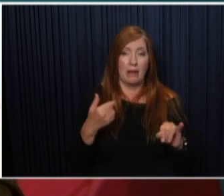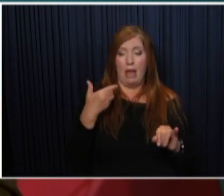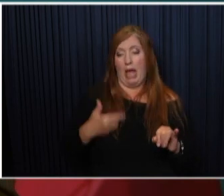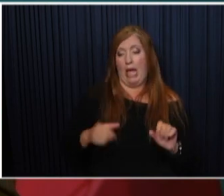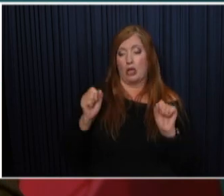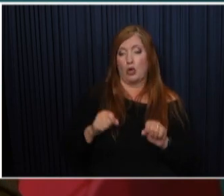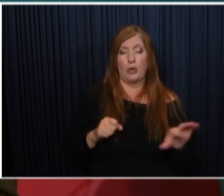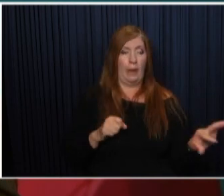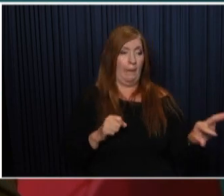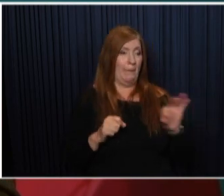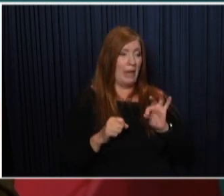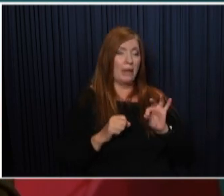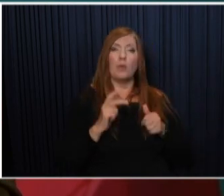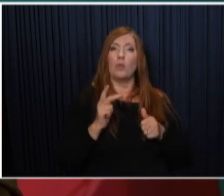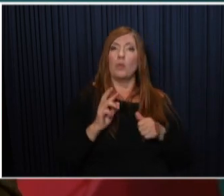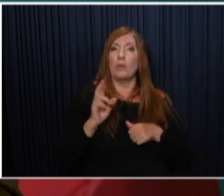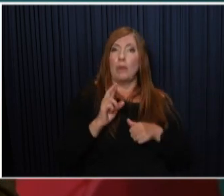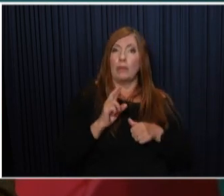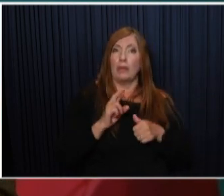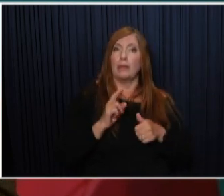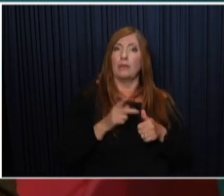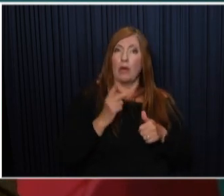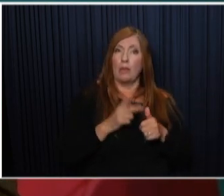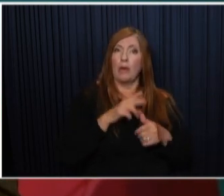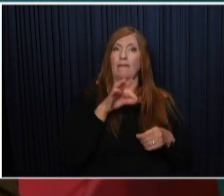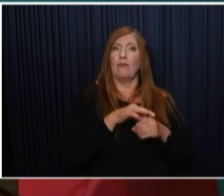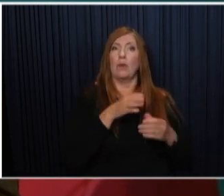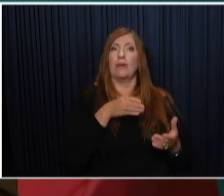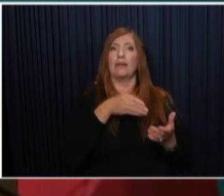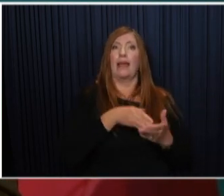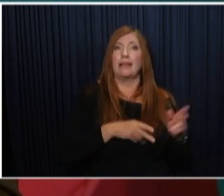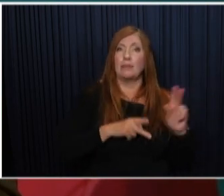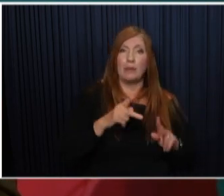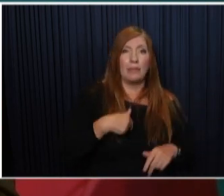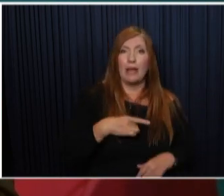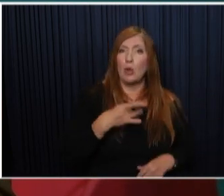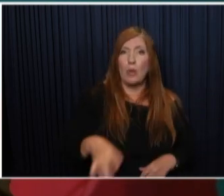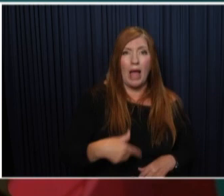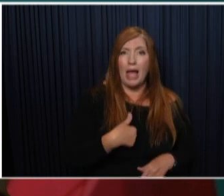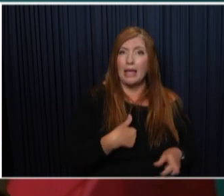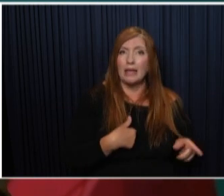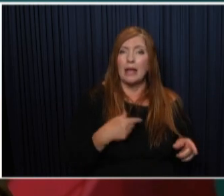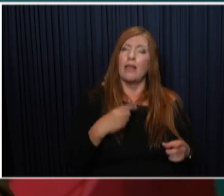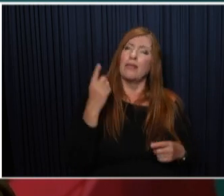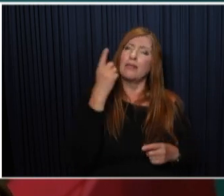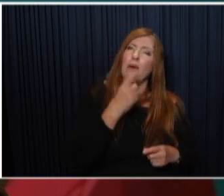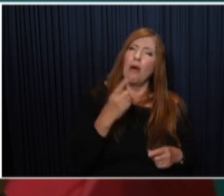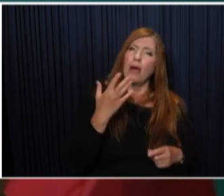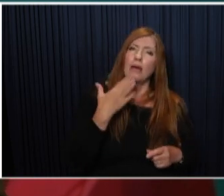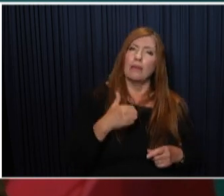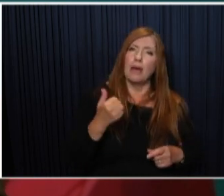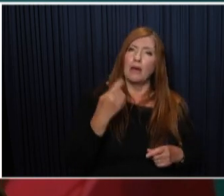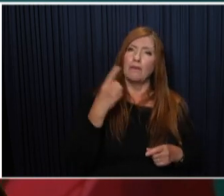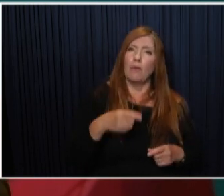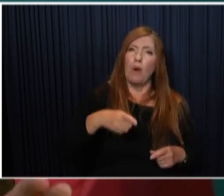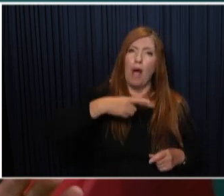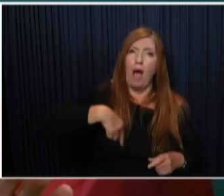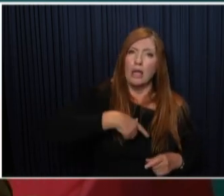the Republican primary to vote against people that I didn't like. I thought that it would be better for us.